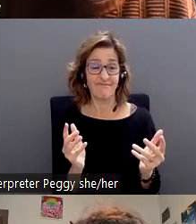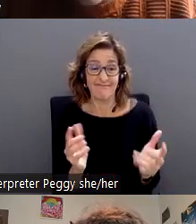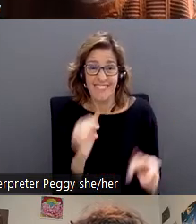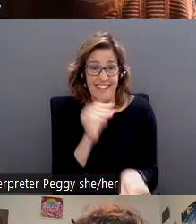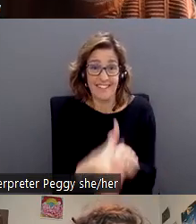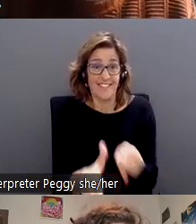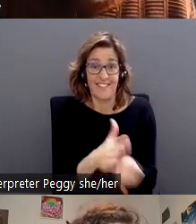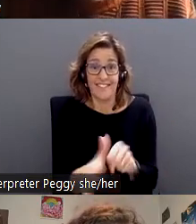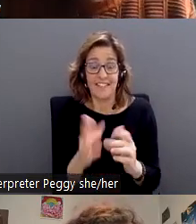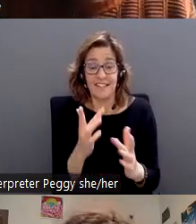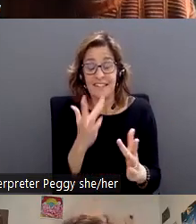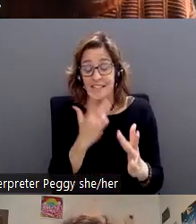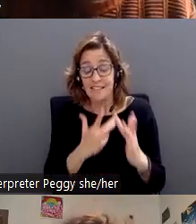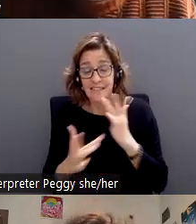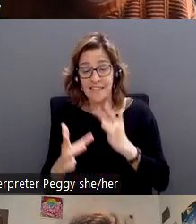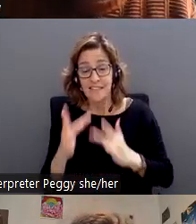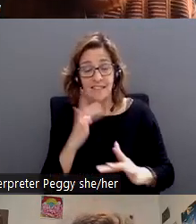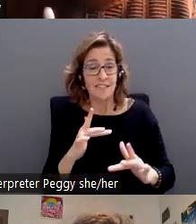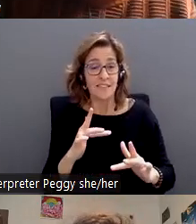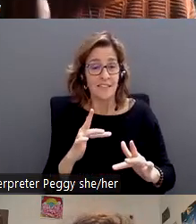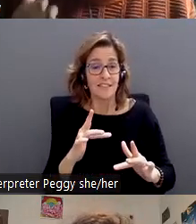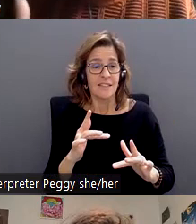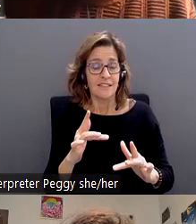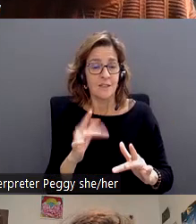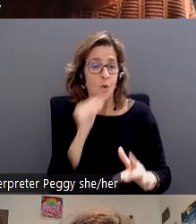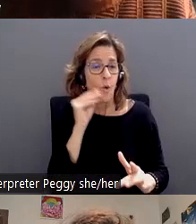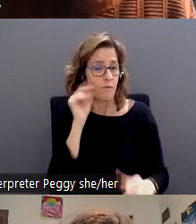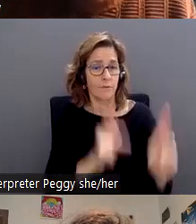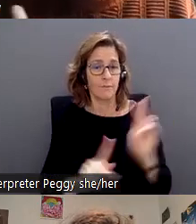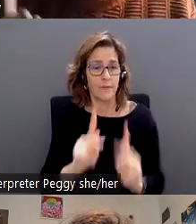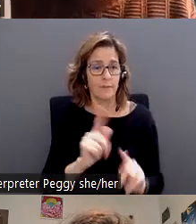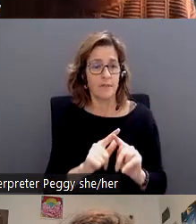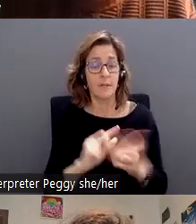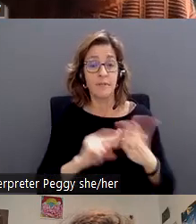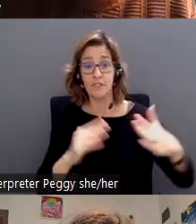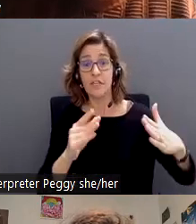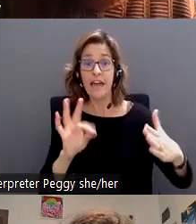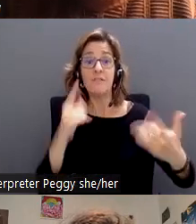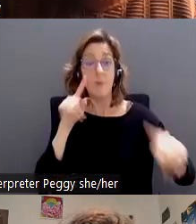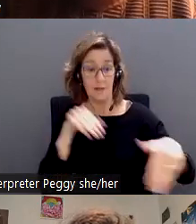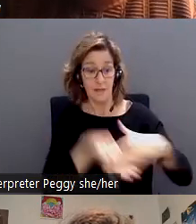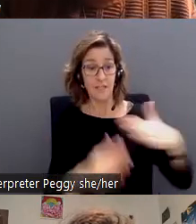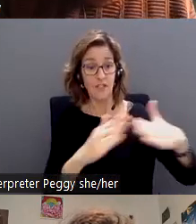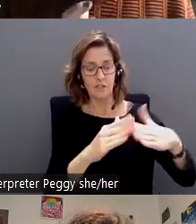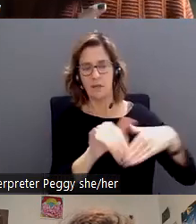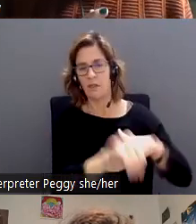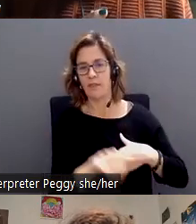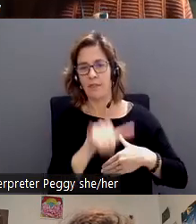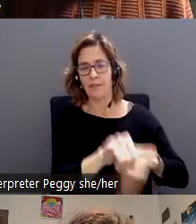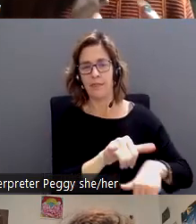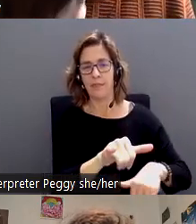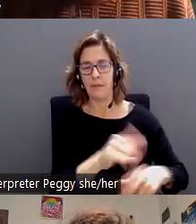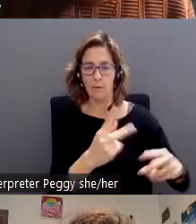of finding housing for our folks. So people are staying much longer in the shelter system than they would want.